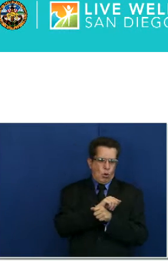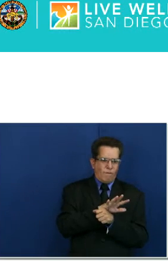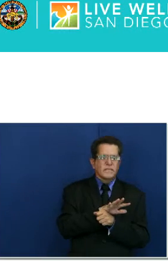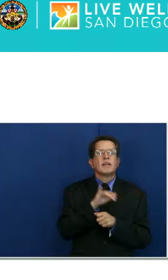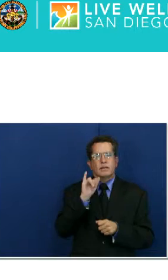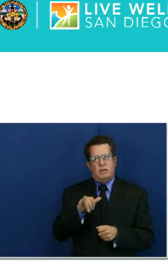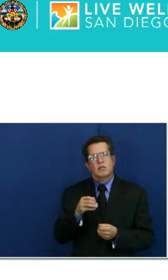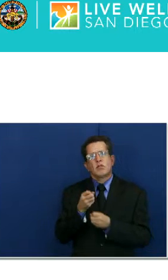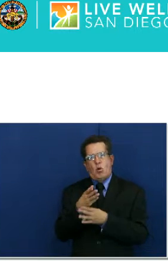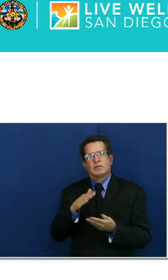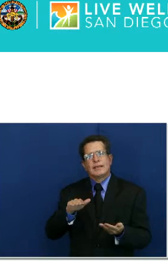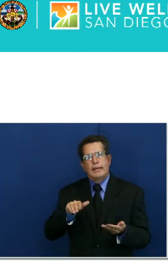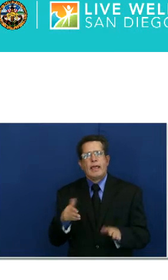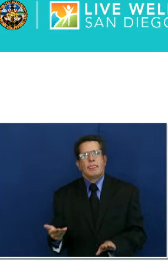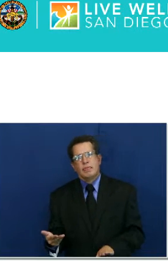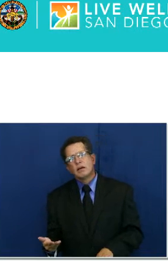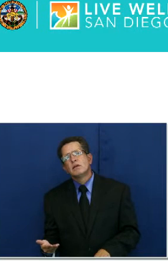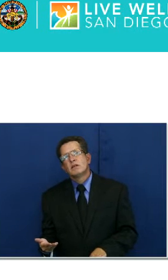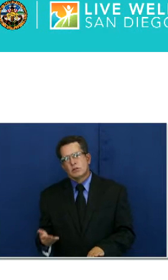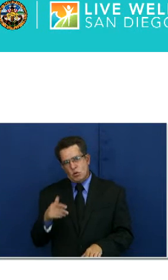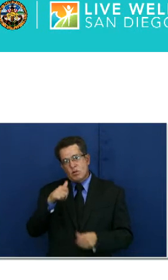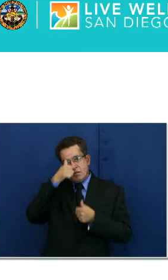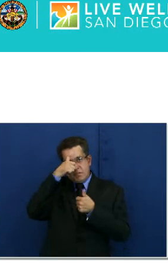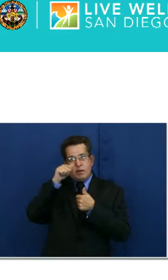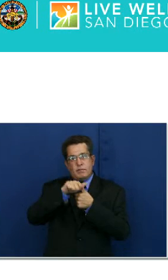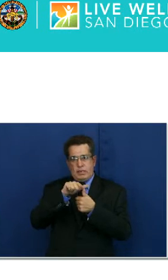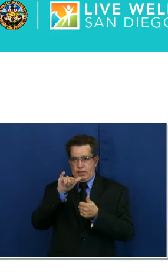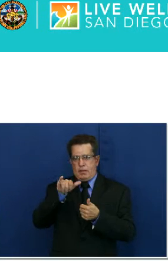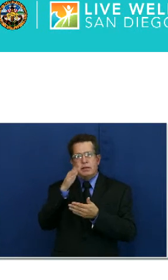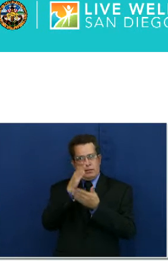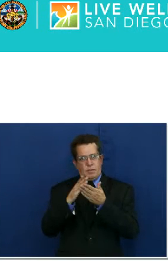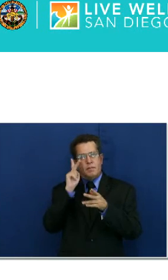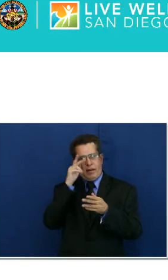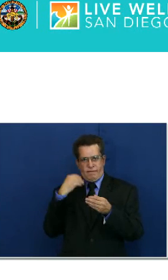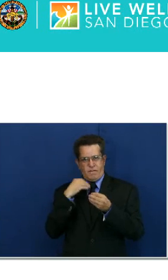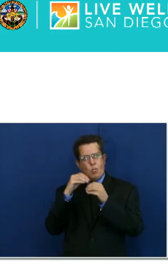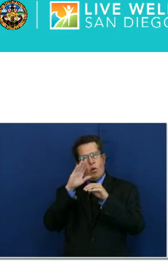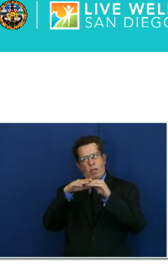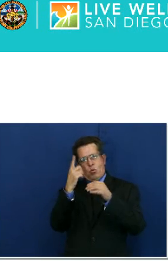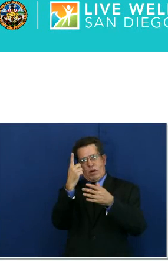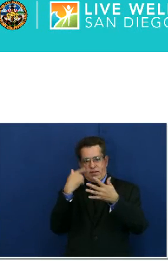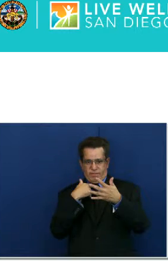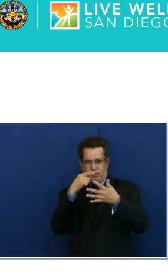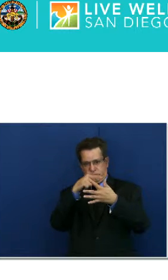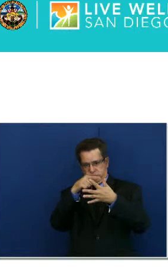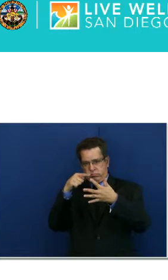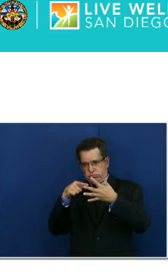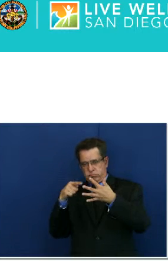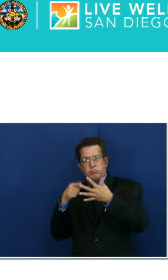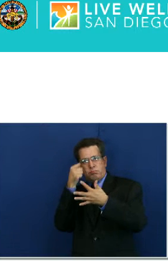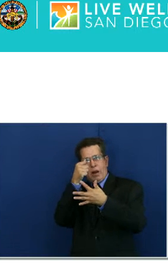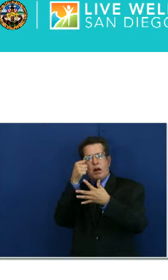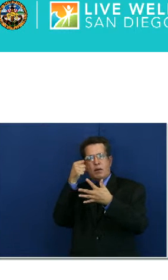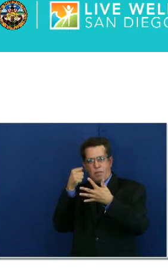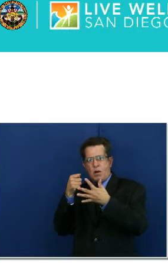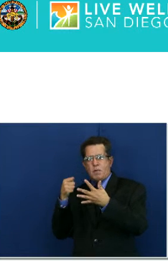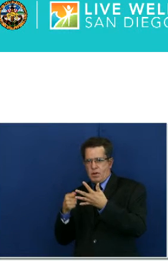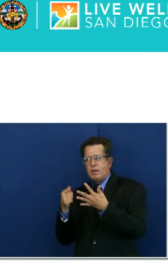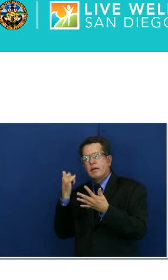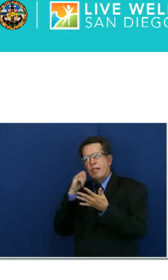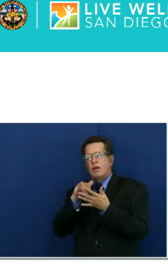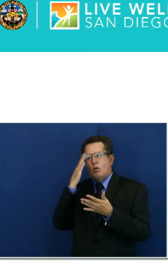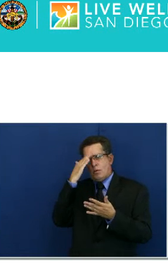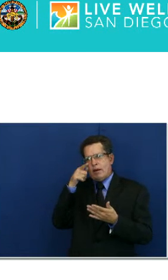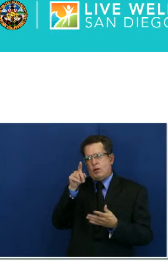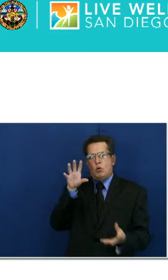And keep in mind that some people have more than one underlying medical condition, so this is why the total percentages